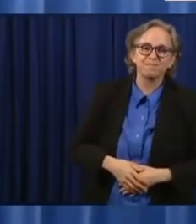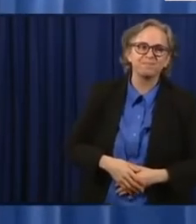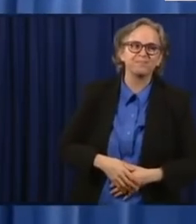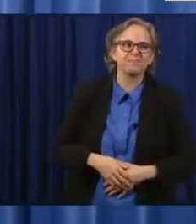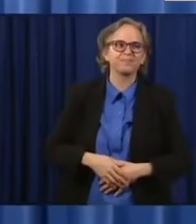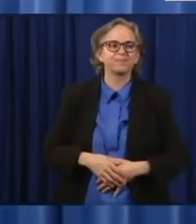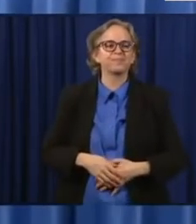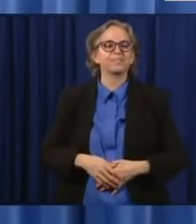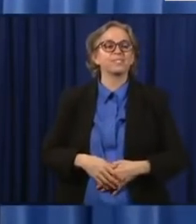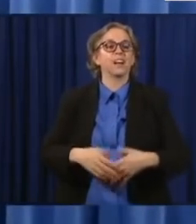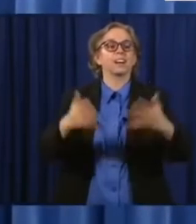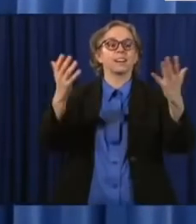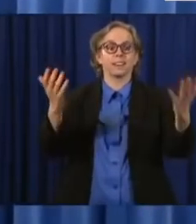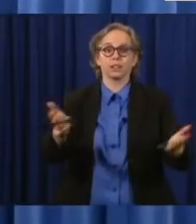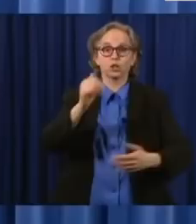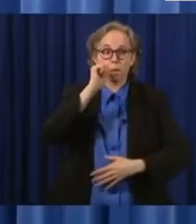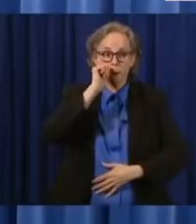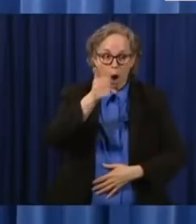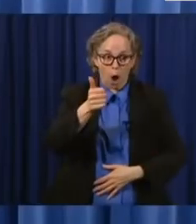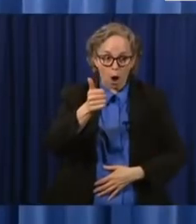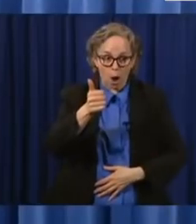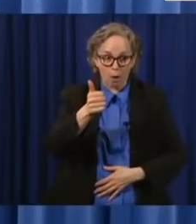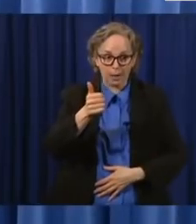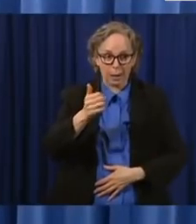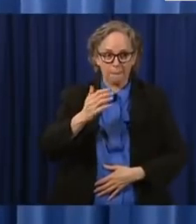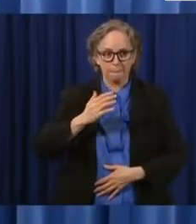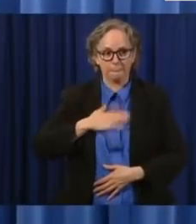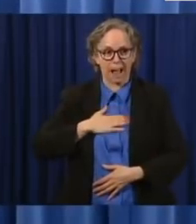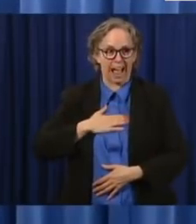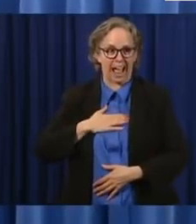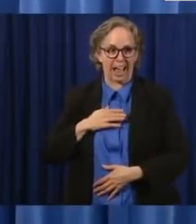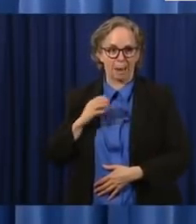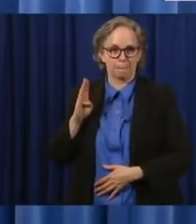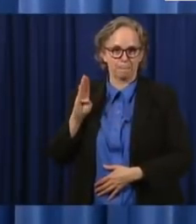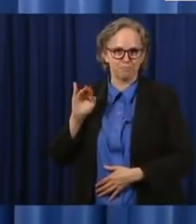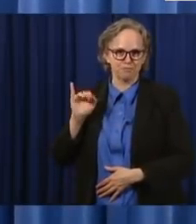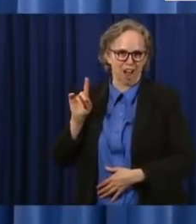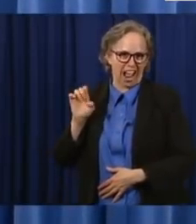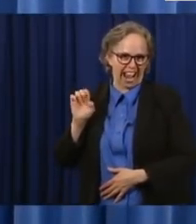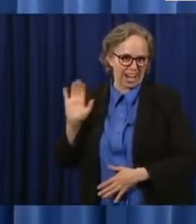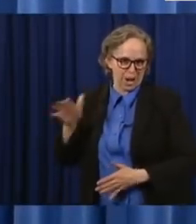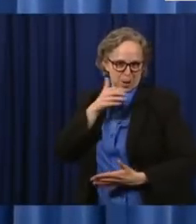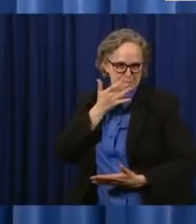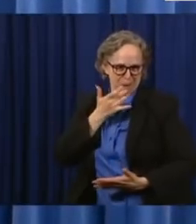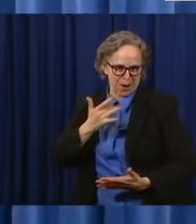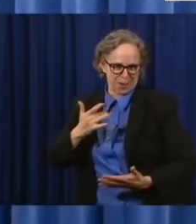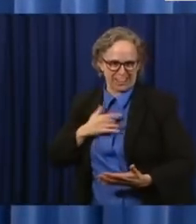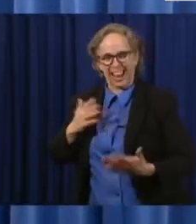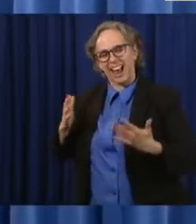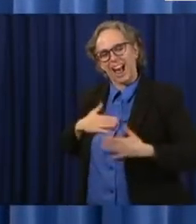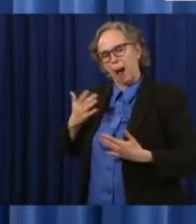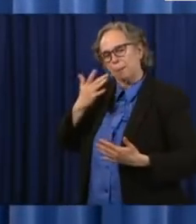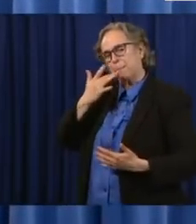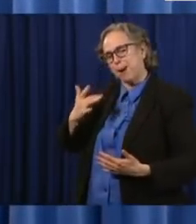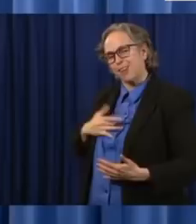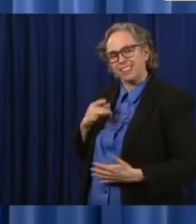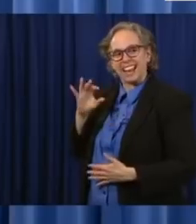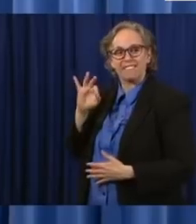So tomorrow is my bride's birthday. Happy birthday, Frances. My